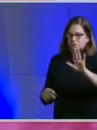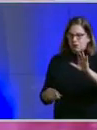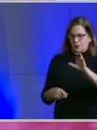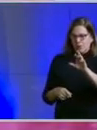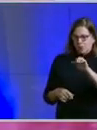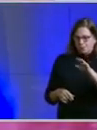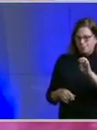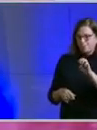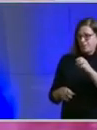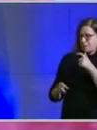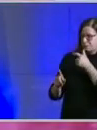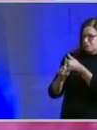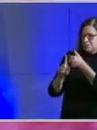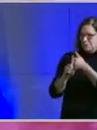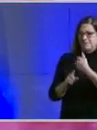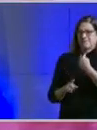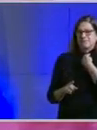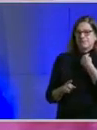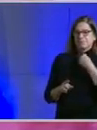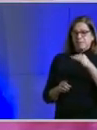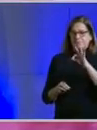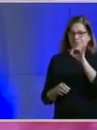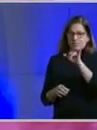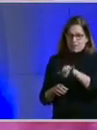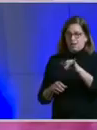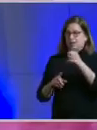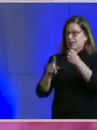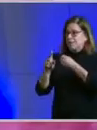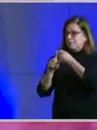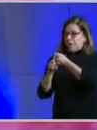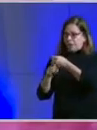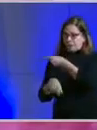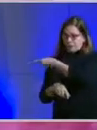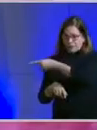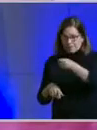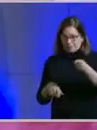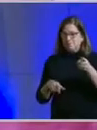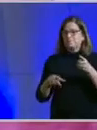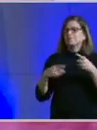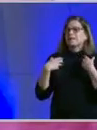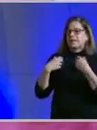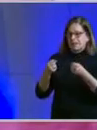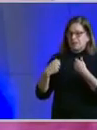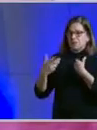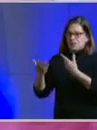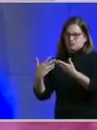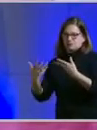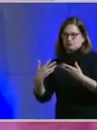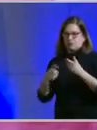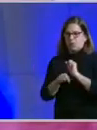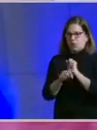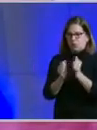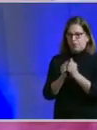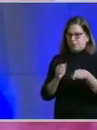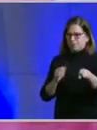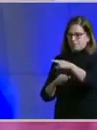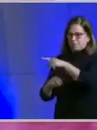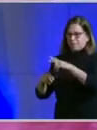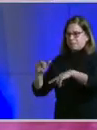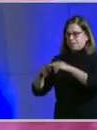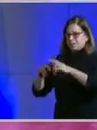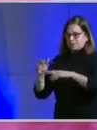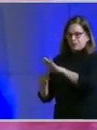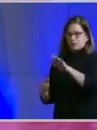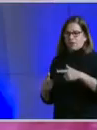that has a traumatic effect on them, their family, their community, and often that's layered on previous trauma